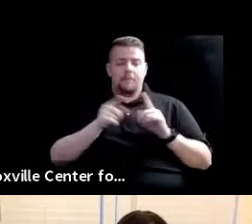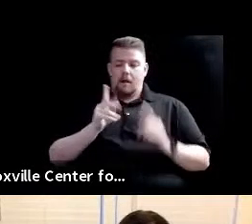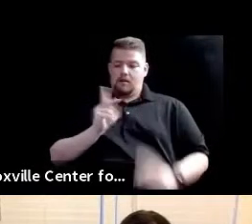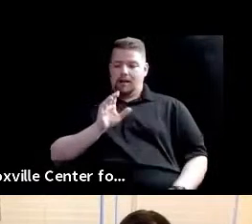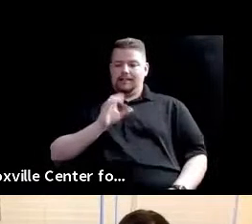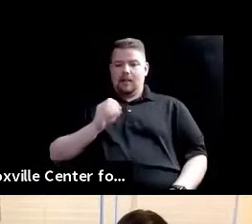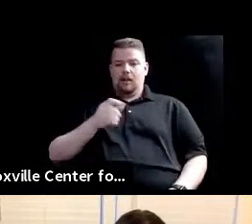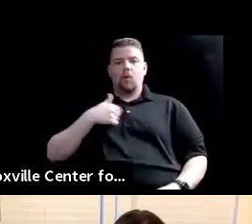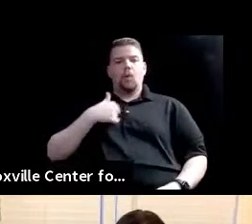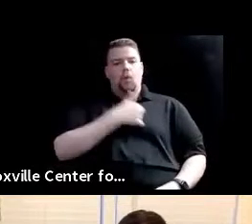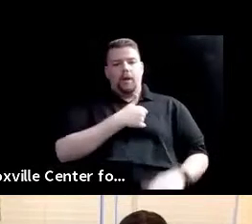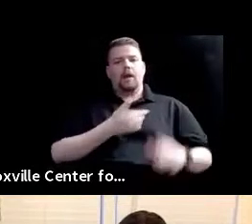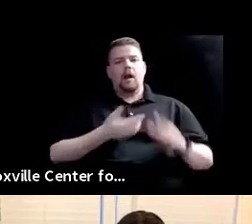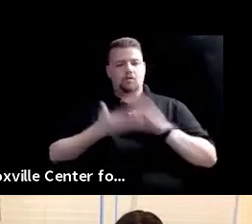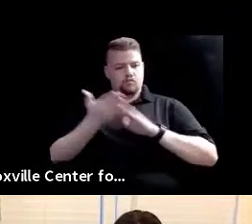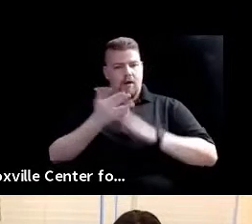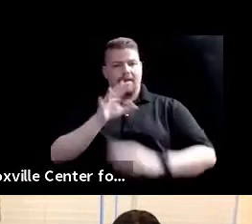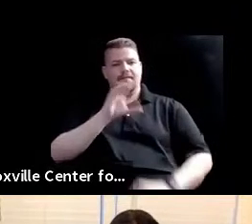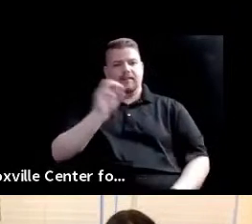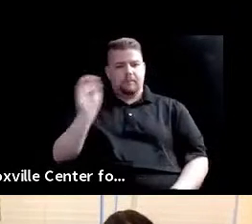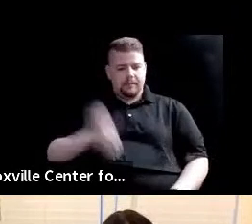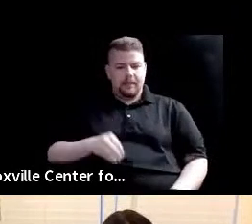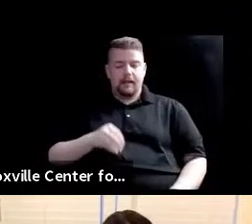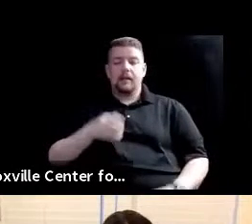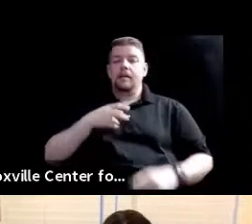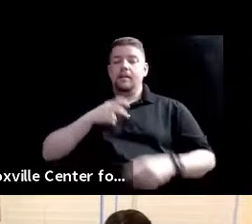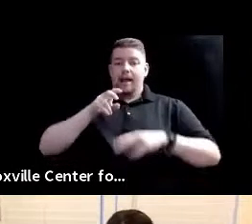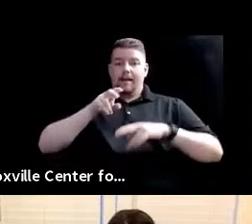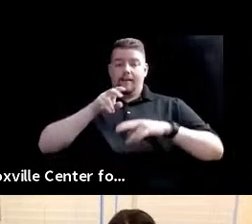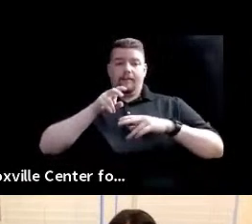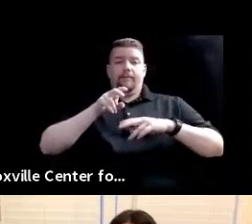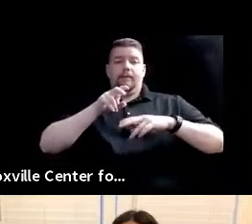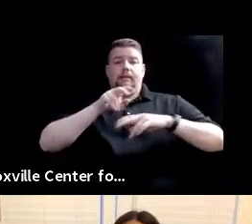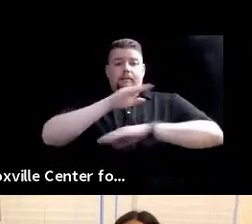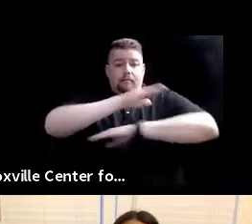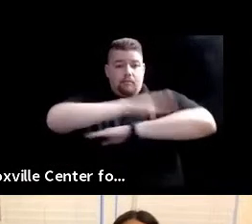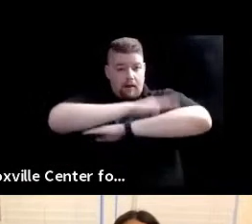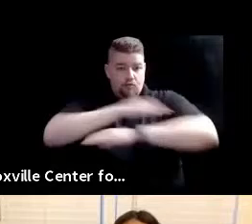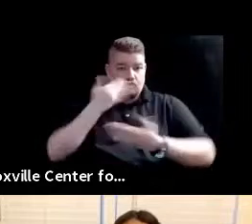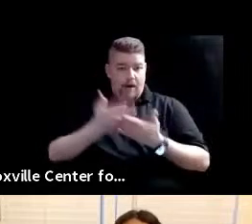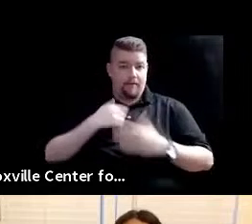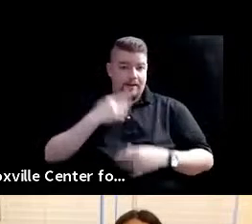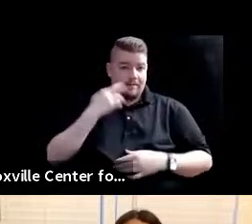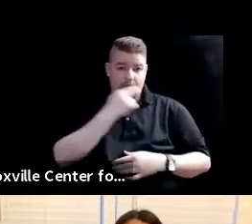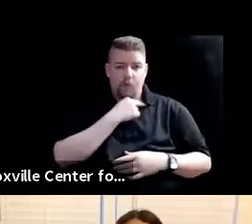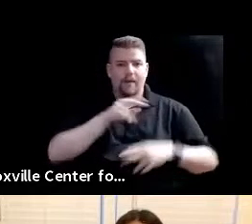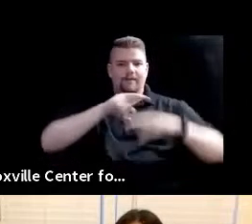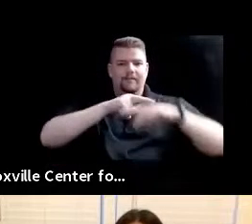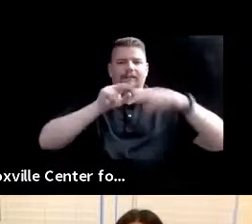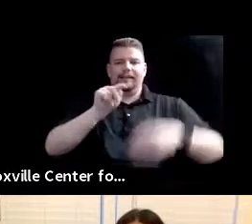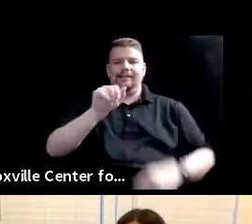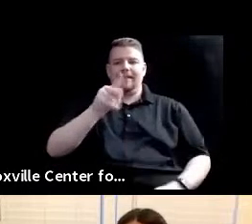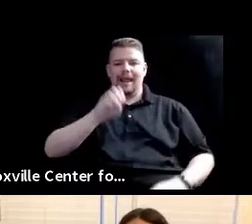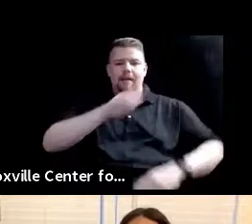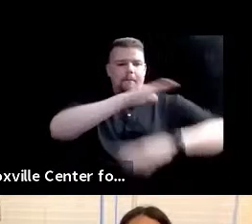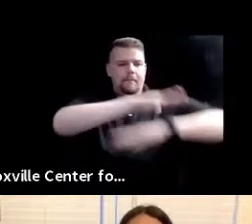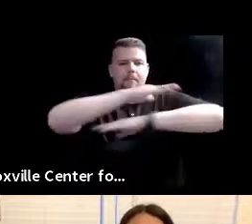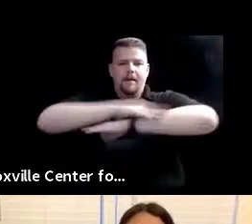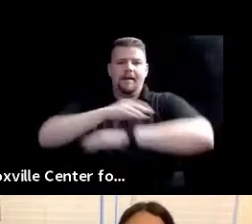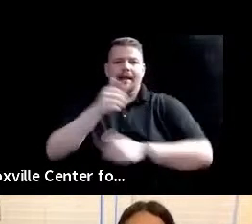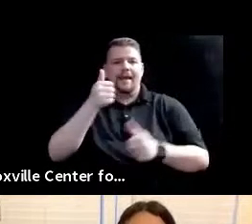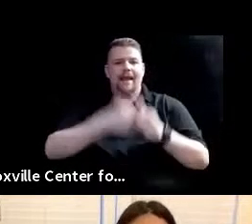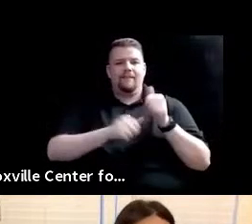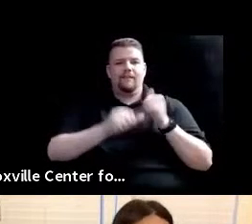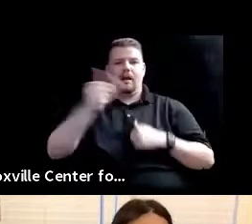we are running at 50%. If you could come to our restaurants, we have tape on tables that we're not seating those tables. It's every other booth,